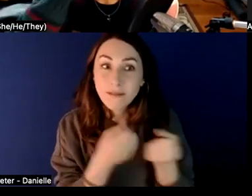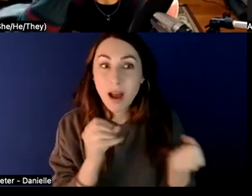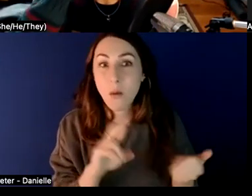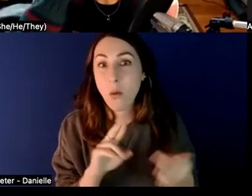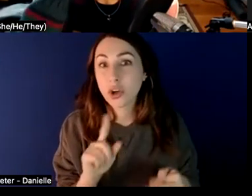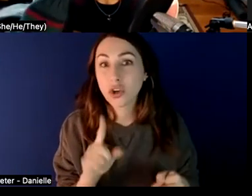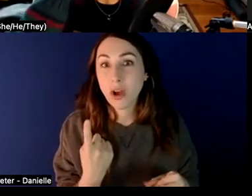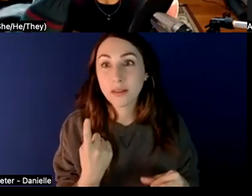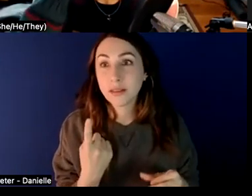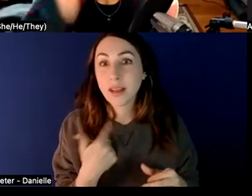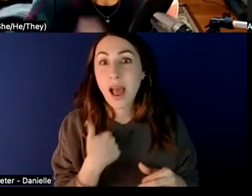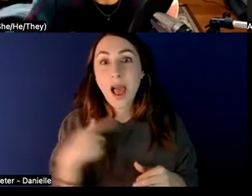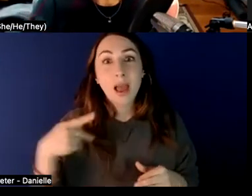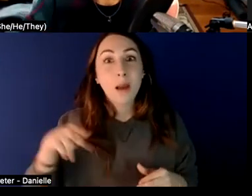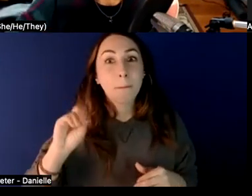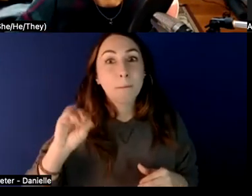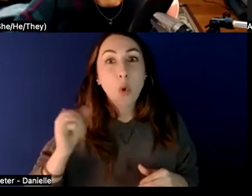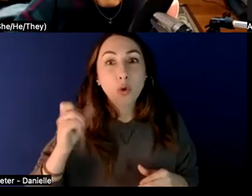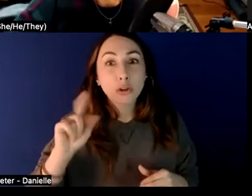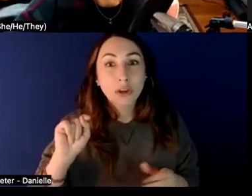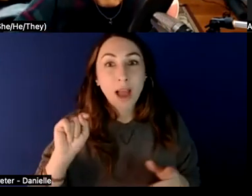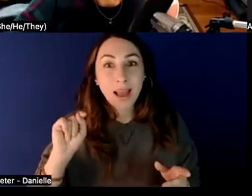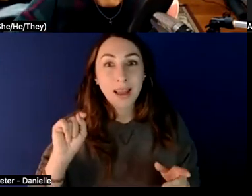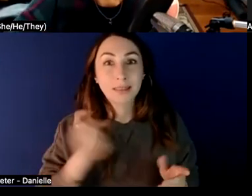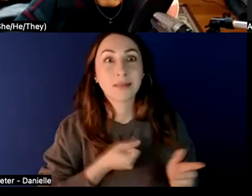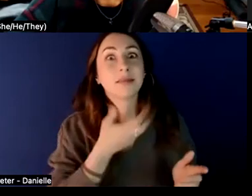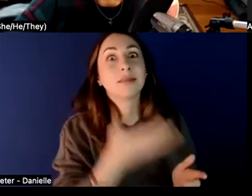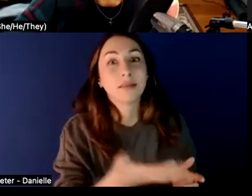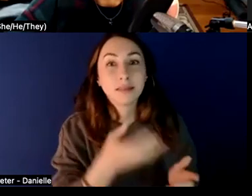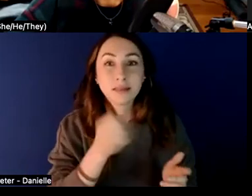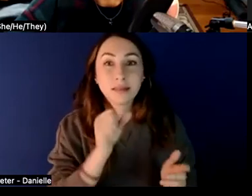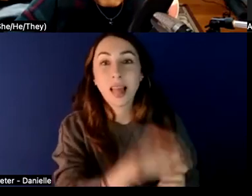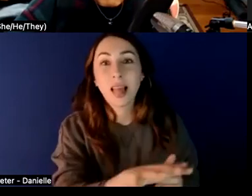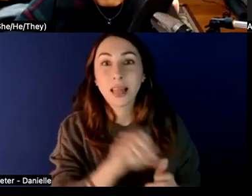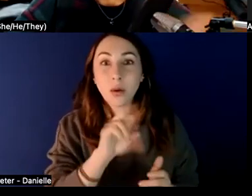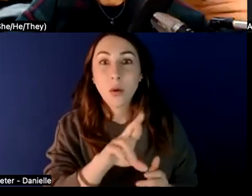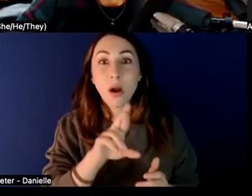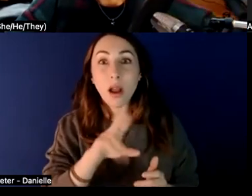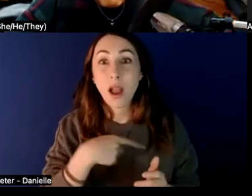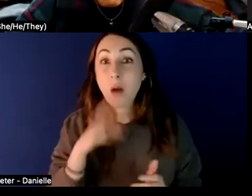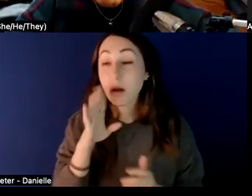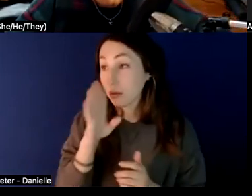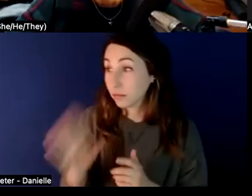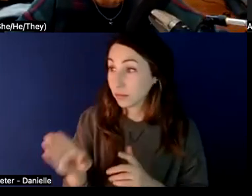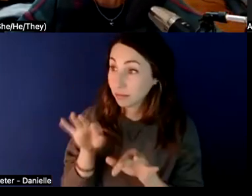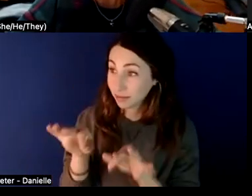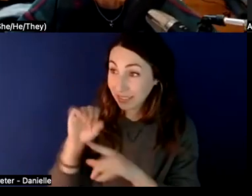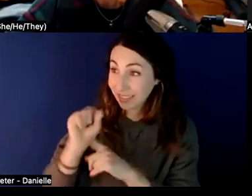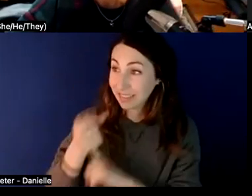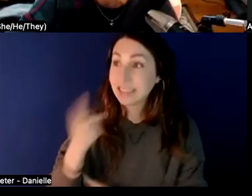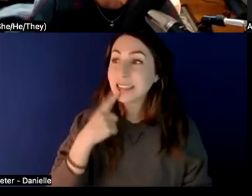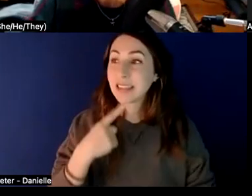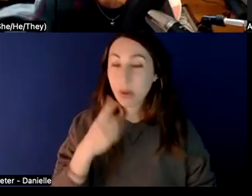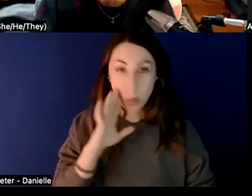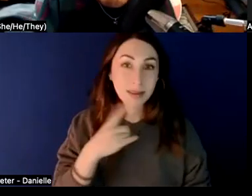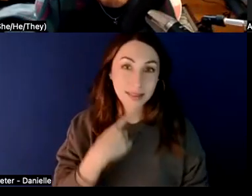just projecting? Like, and I'll tell them the situation and they'll tell me straight up if I am just a little too